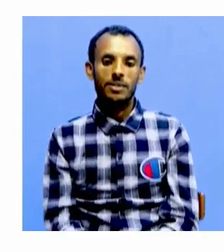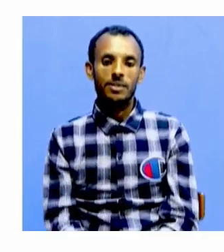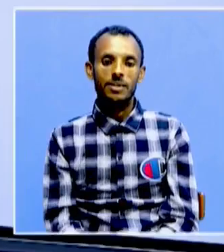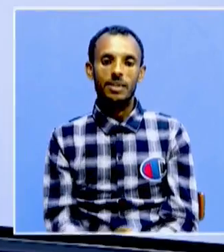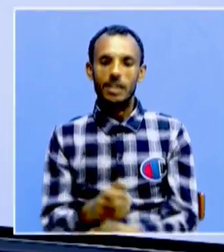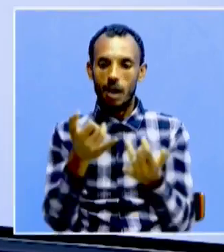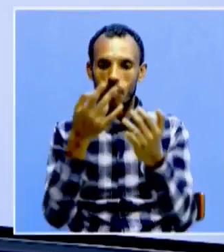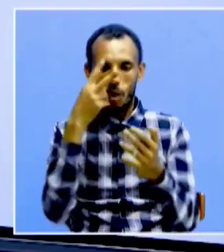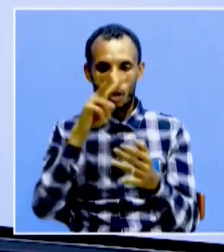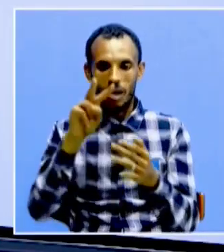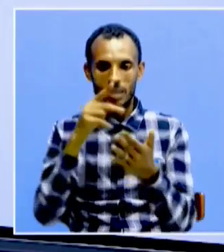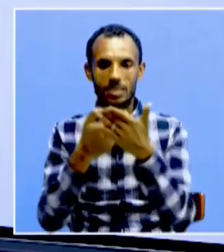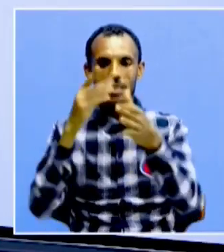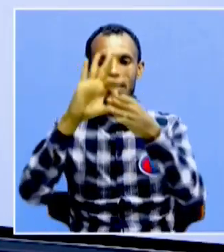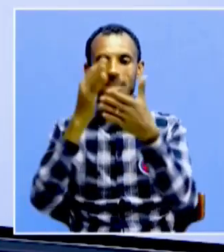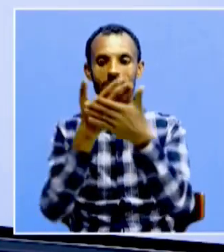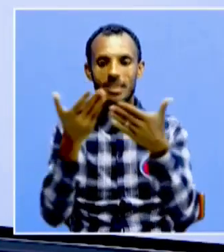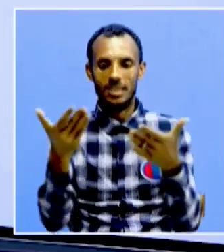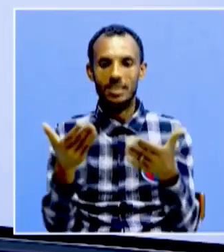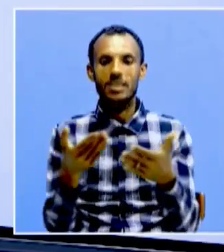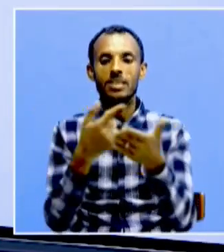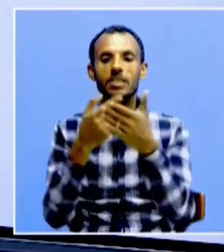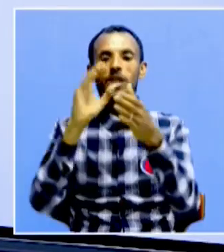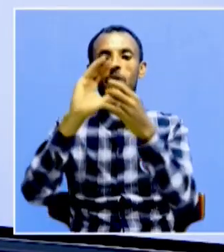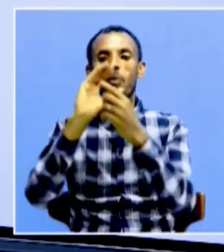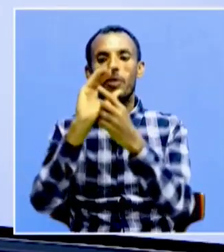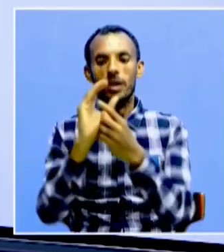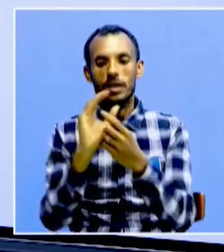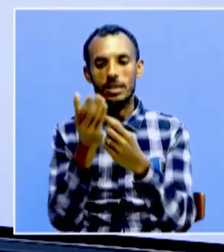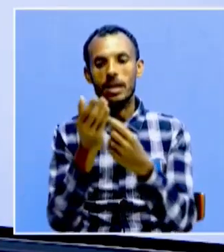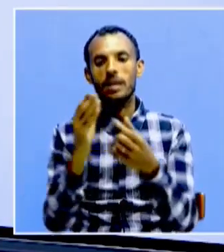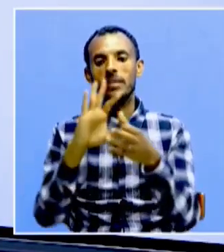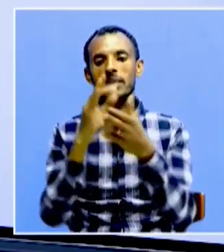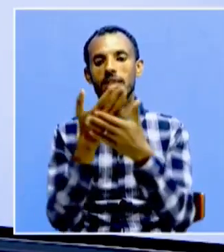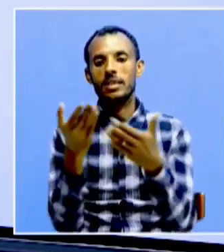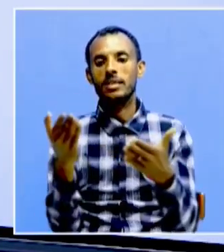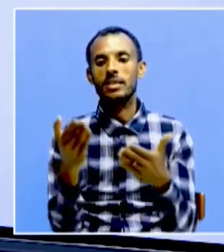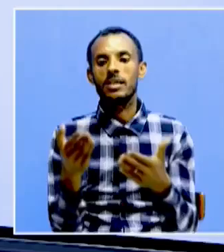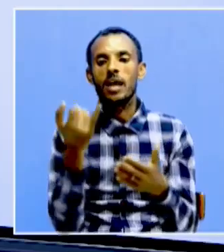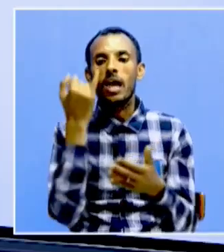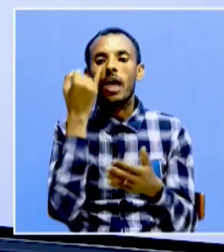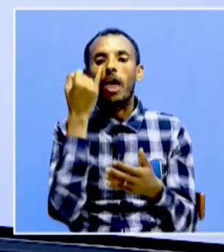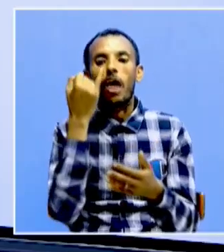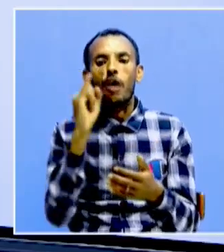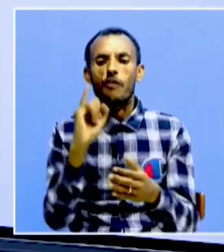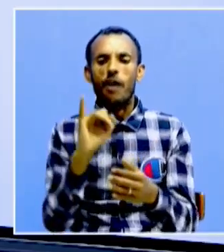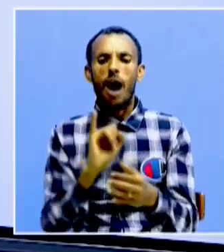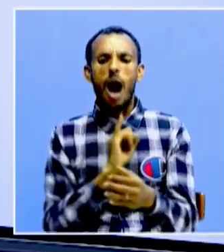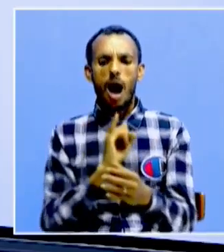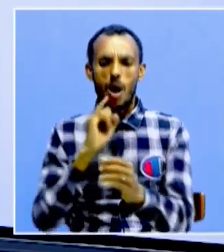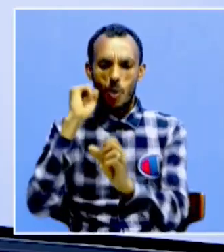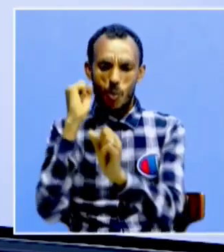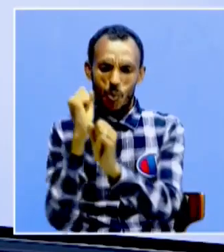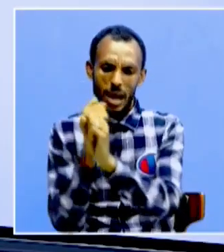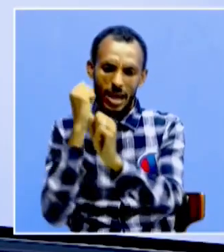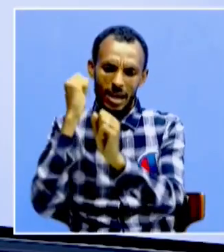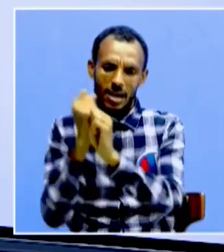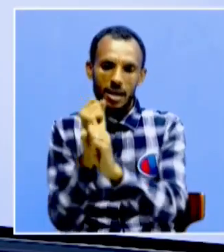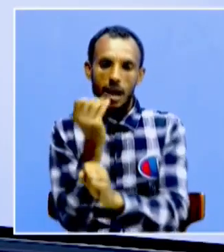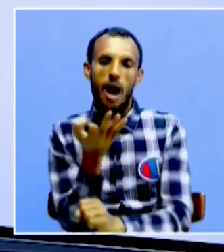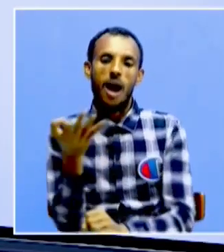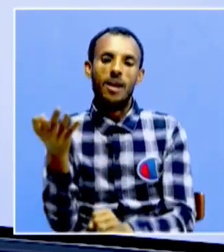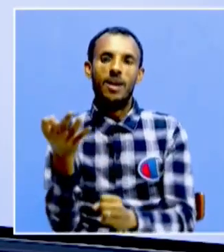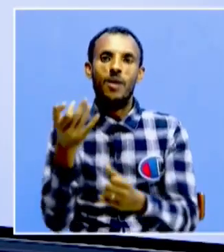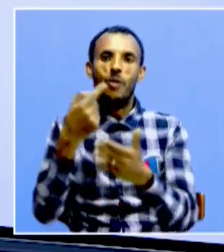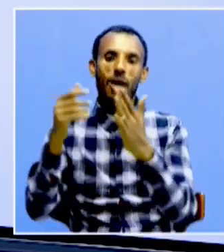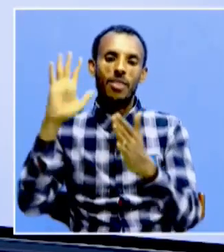now look at this. This is the condition that we set. What do we say? If I work hard. What type of sentence